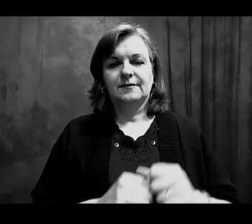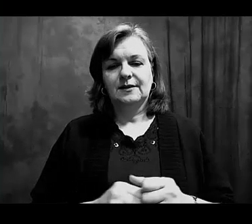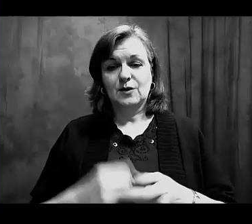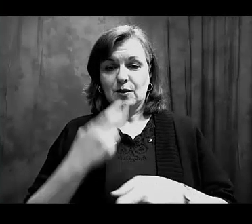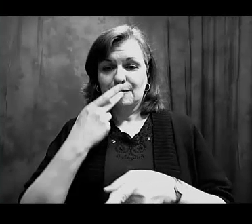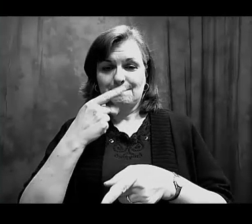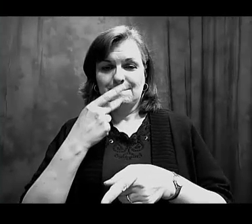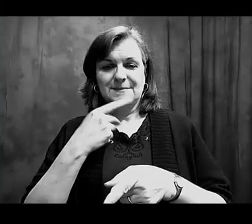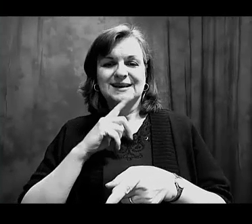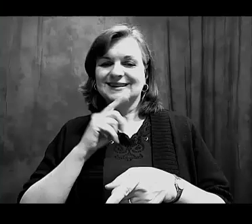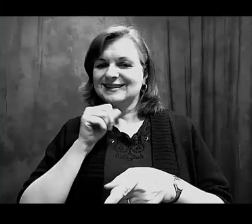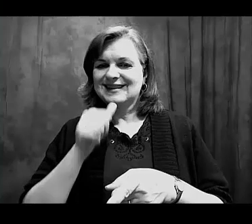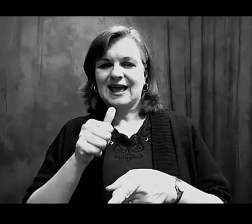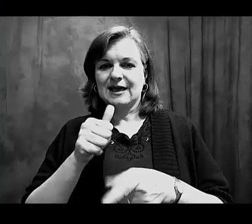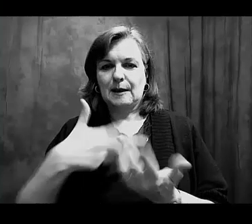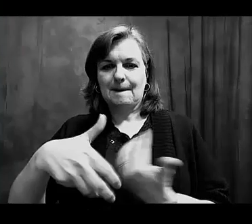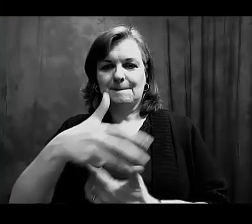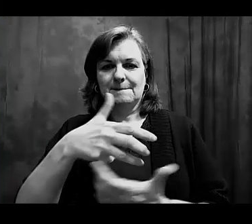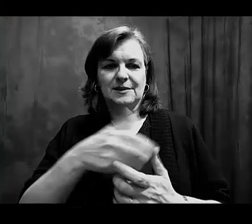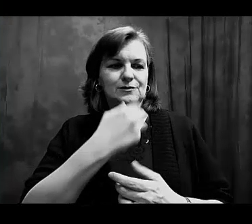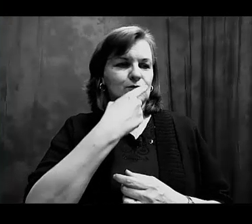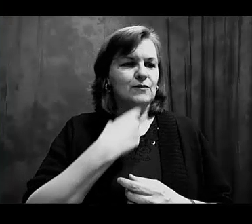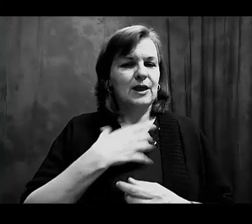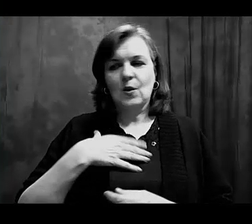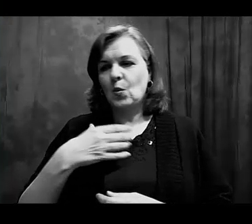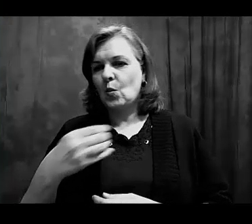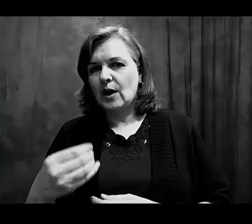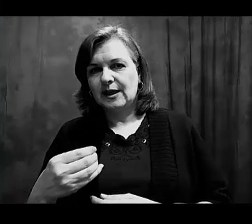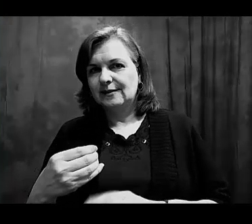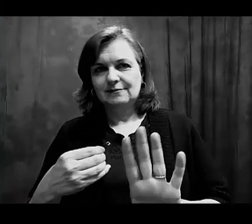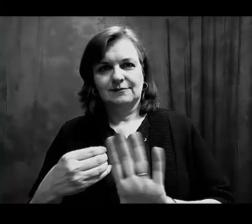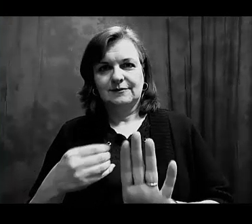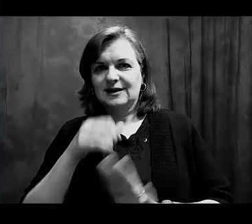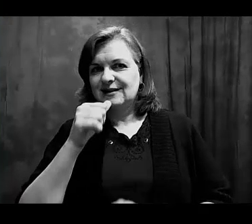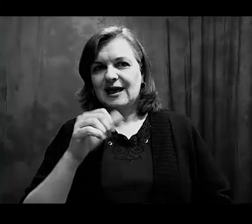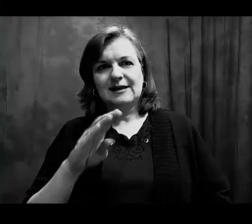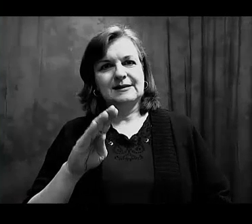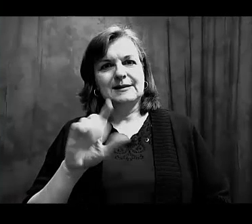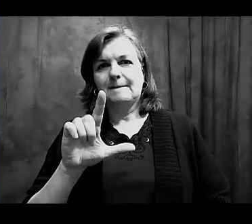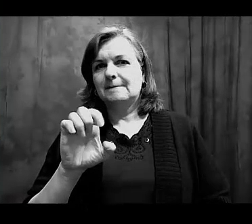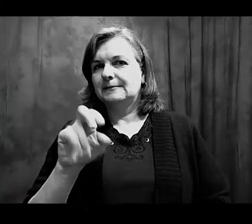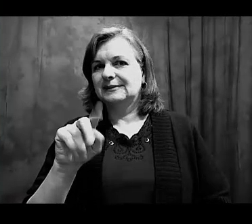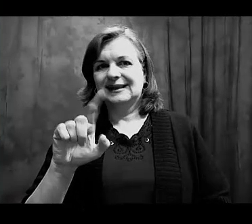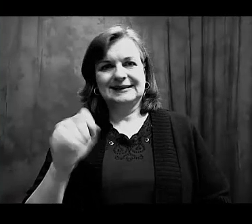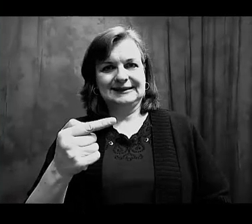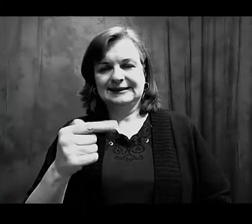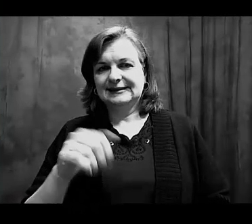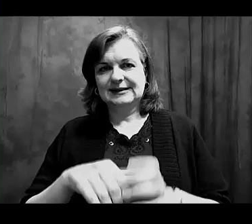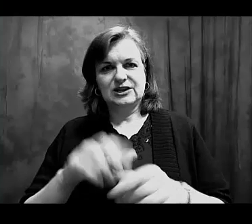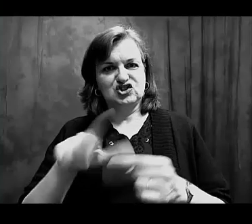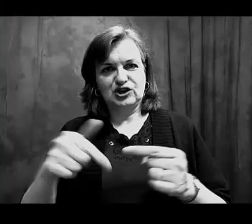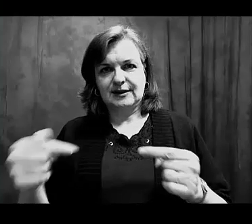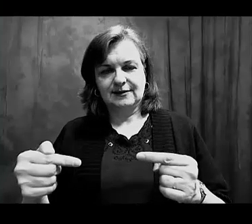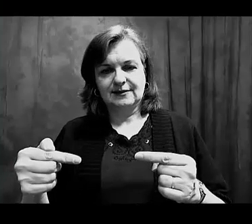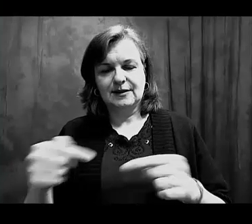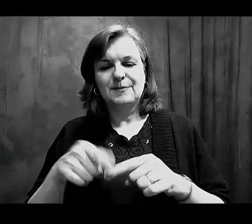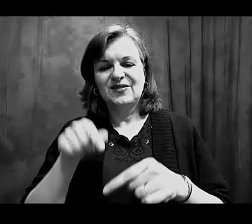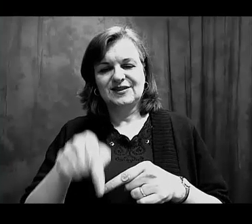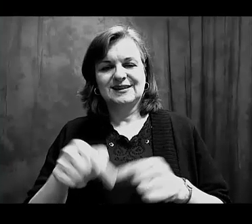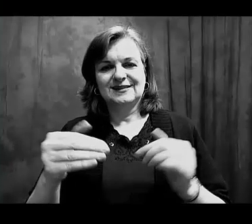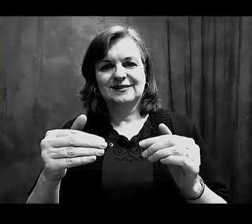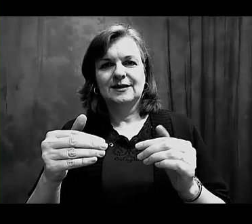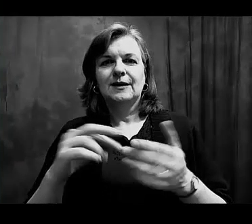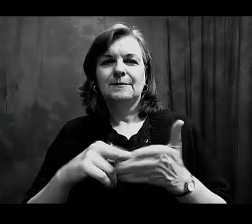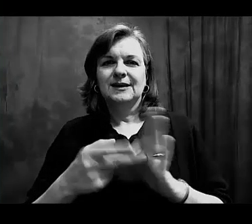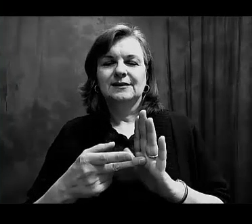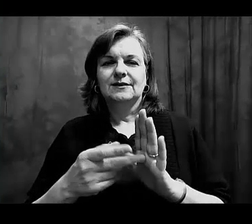the protein that you get with big R, big R. So pink is not so much a blending of red and white,